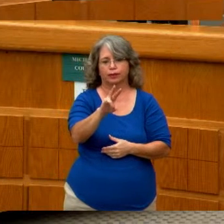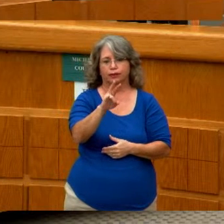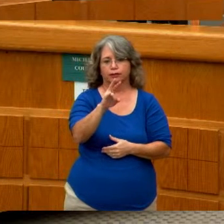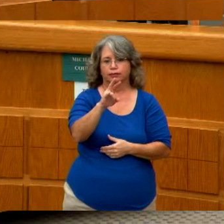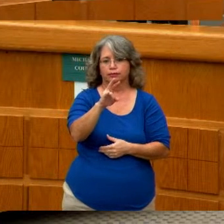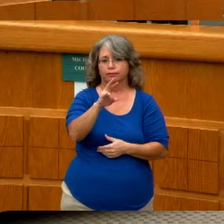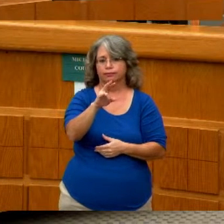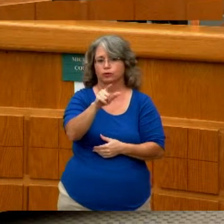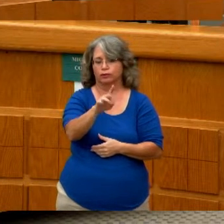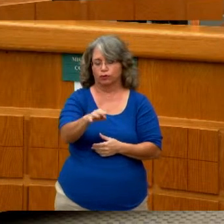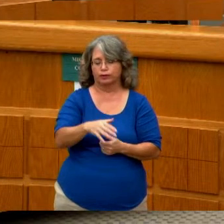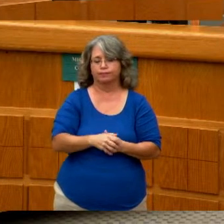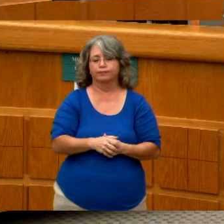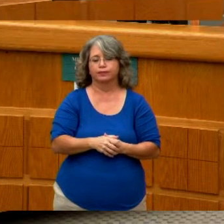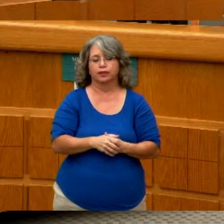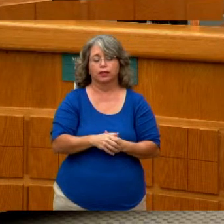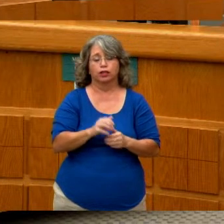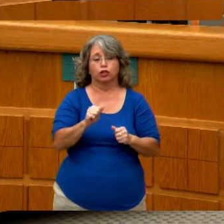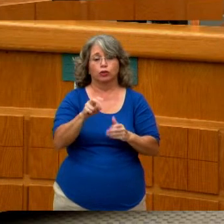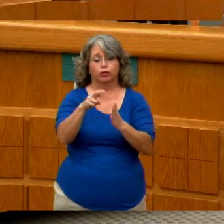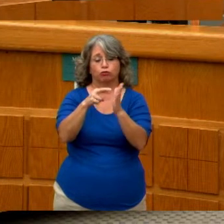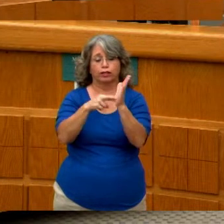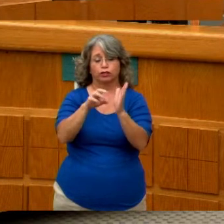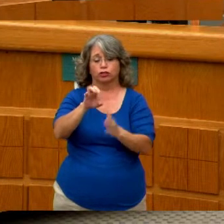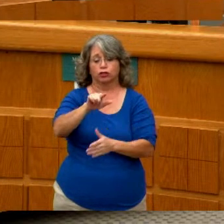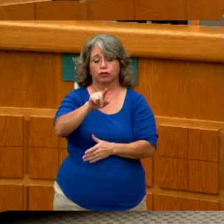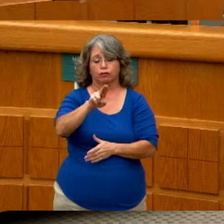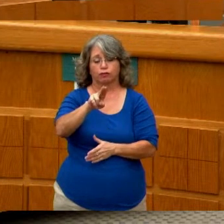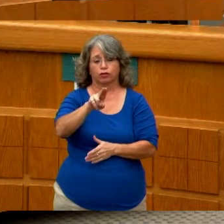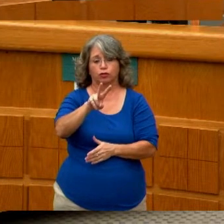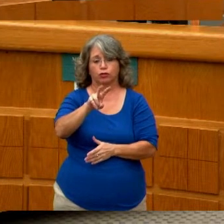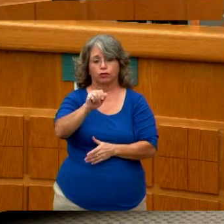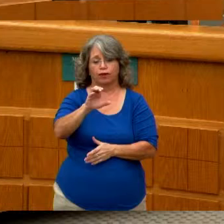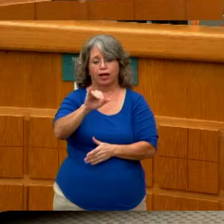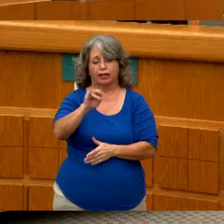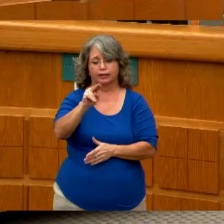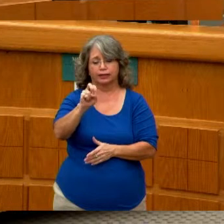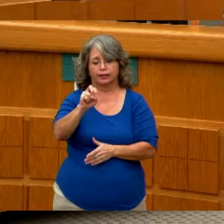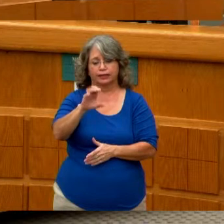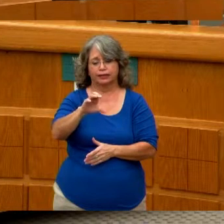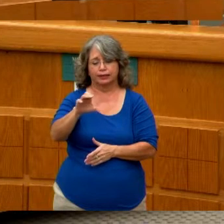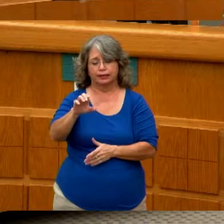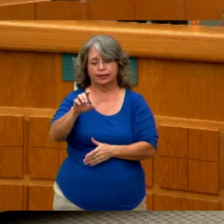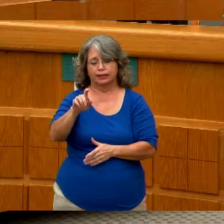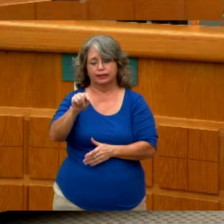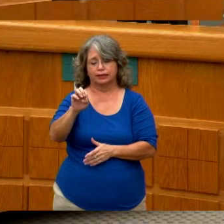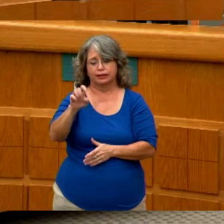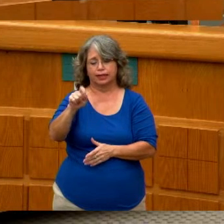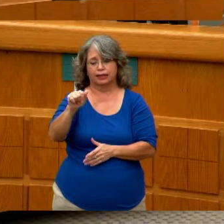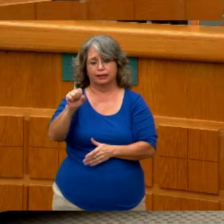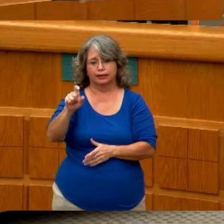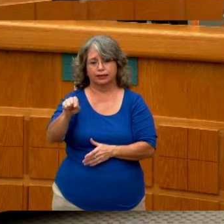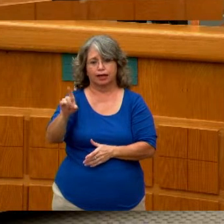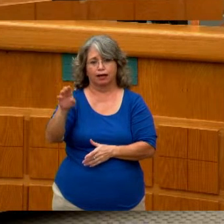4 at the health district. To get a free flu vaccine, you can register at